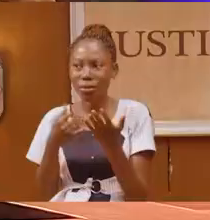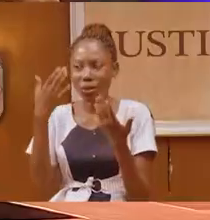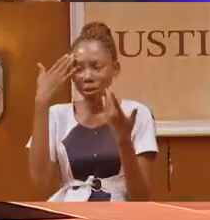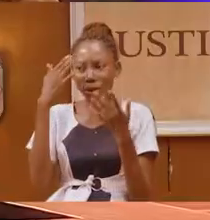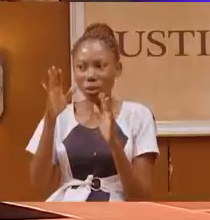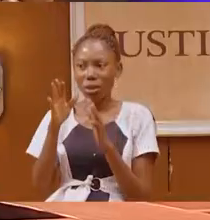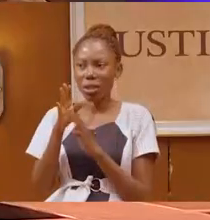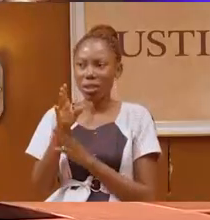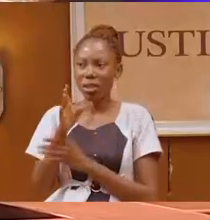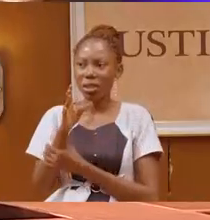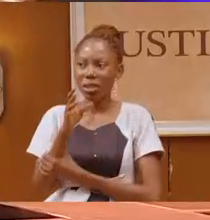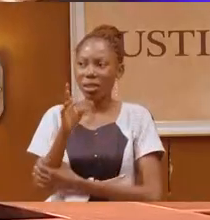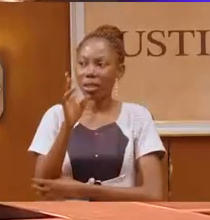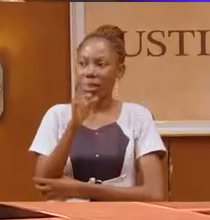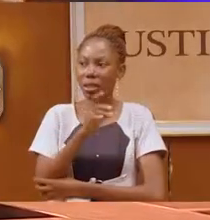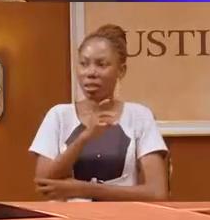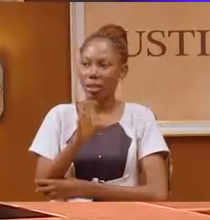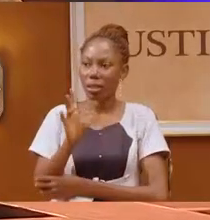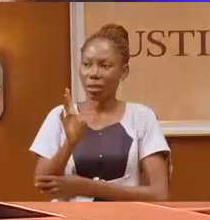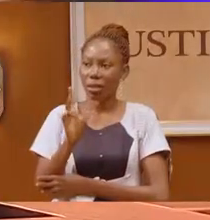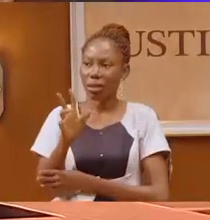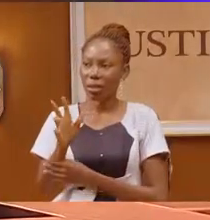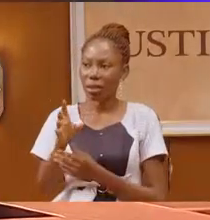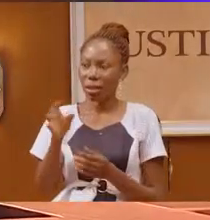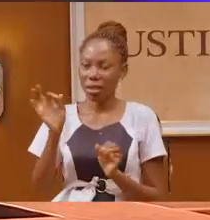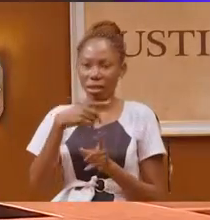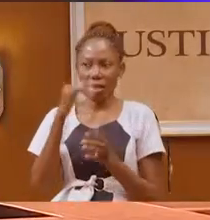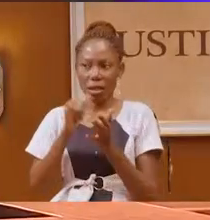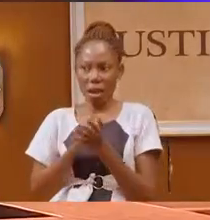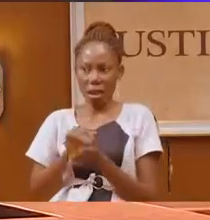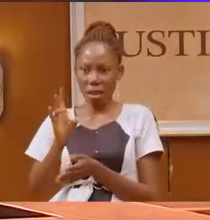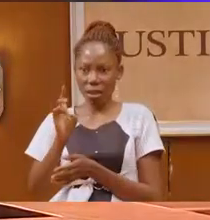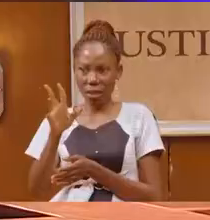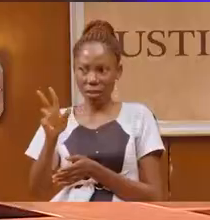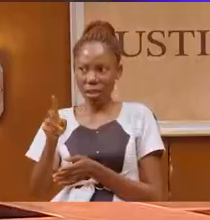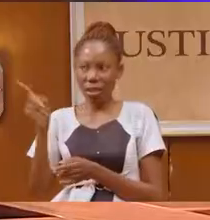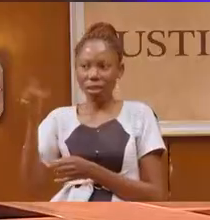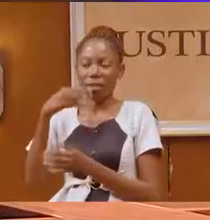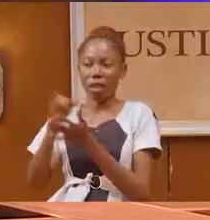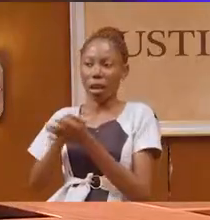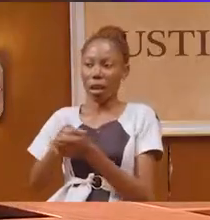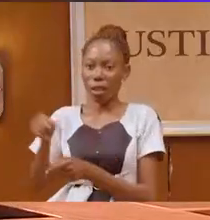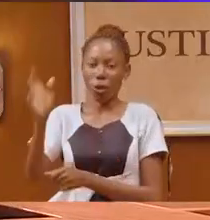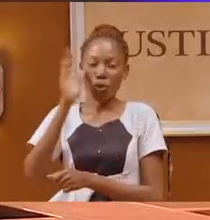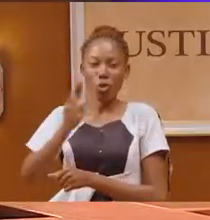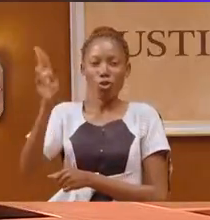or thereabout. The most elderly one, said that if I talk, she's going to use a knife